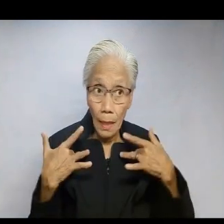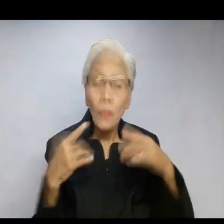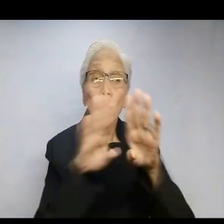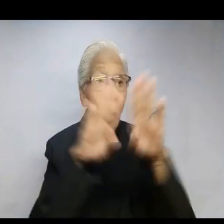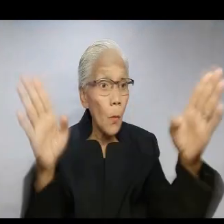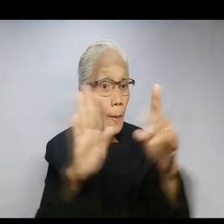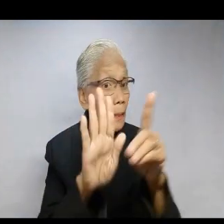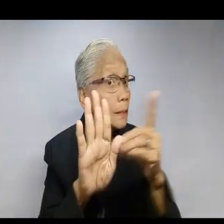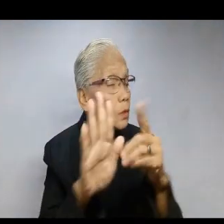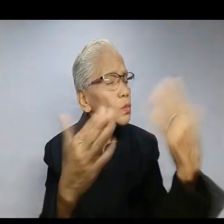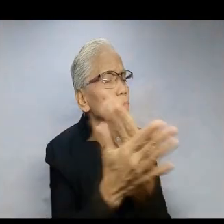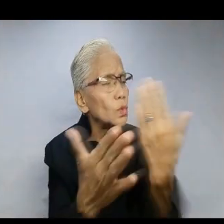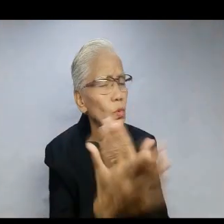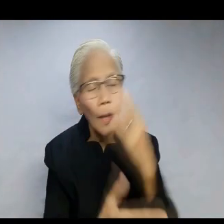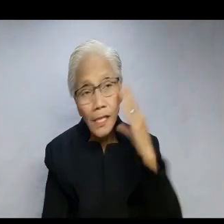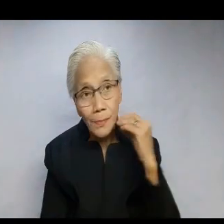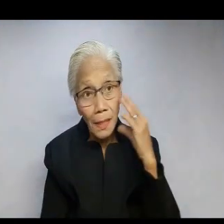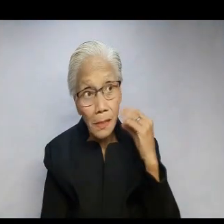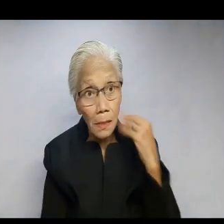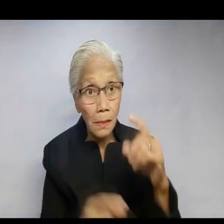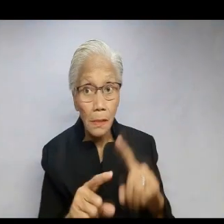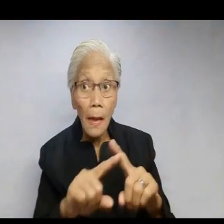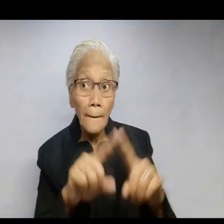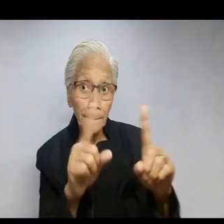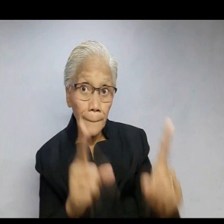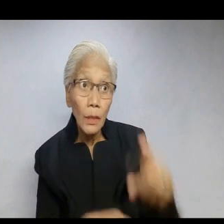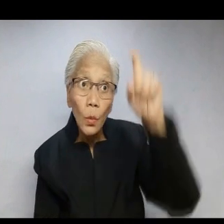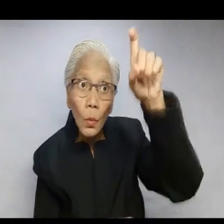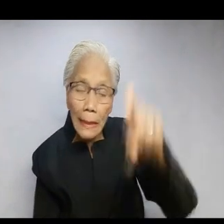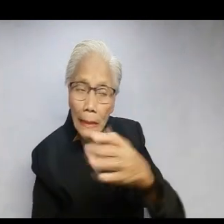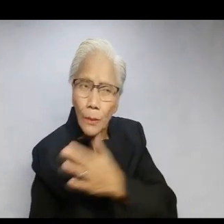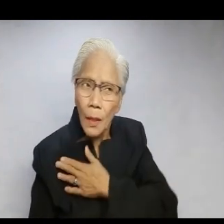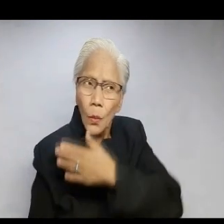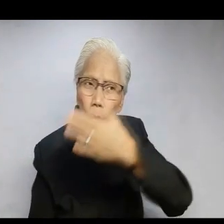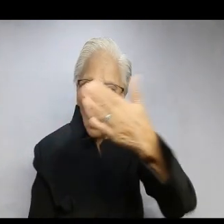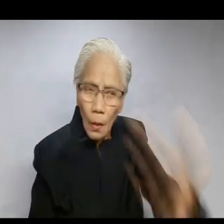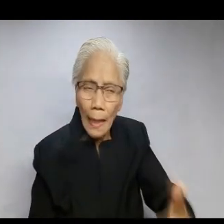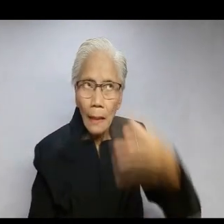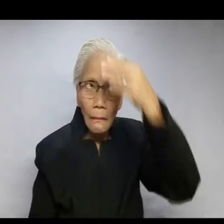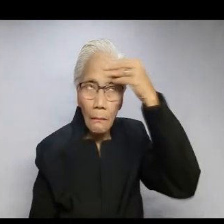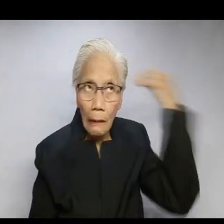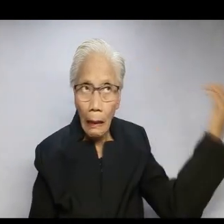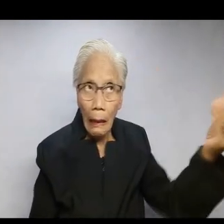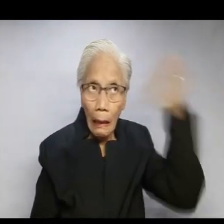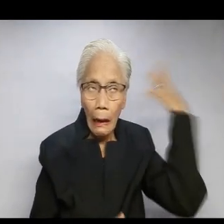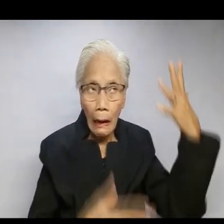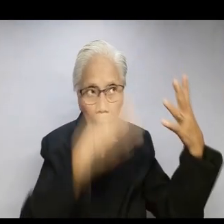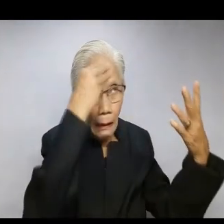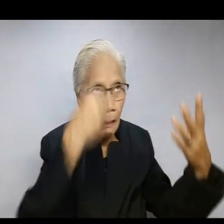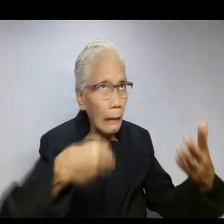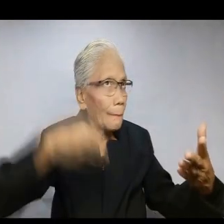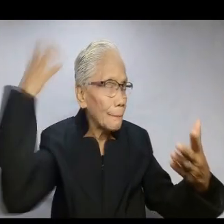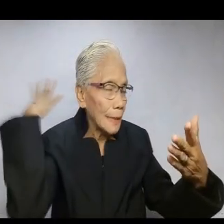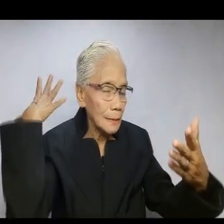our lives to open doors to new experiences, but we must be willing to let